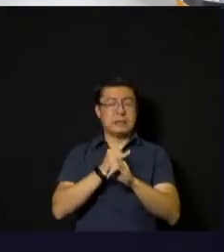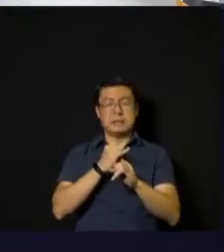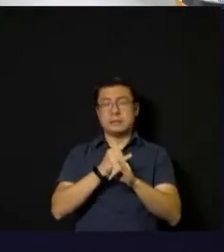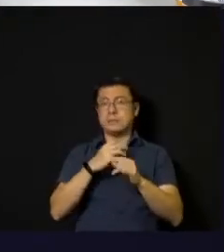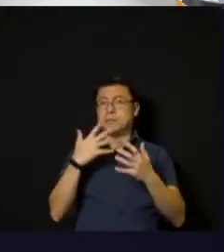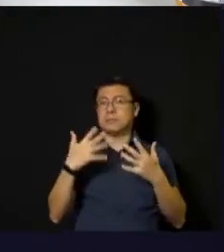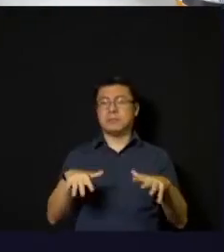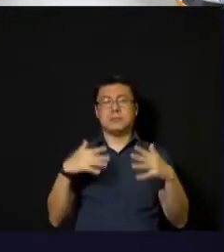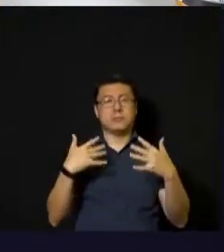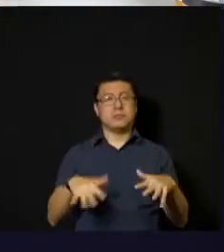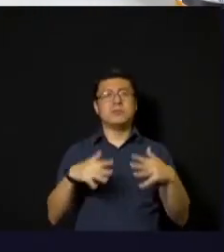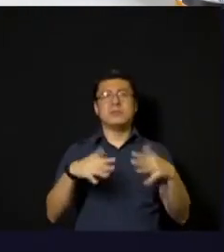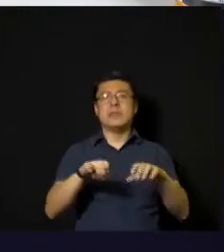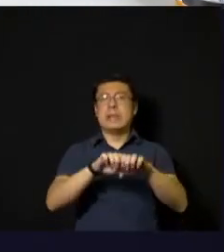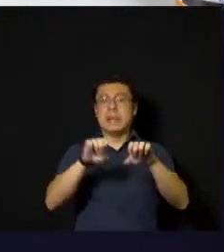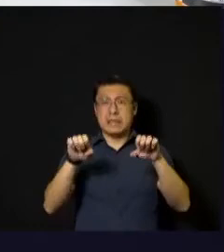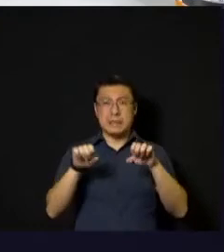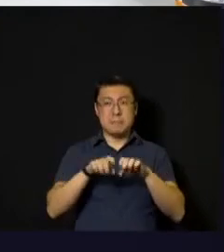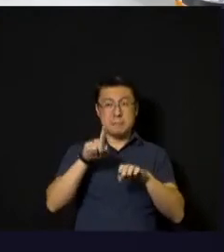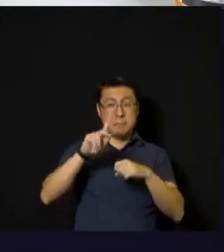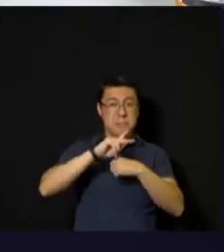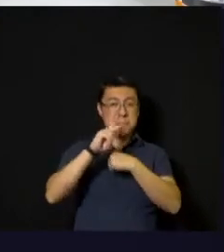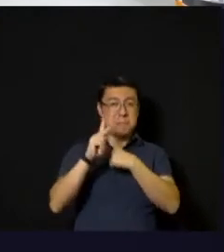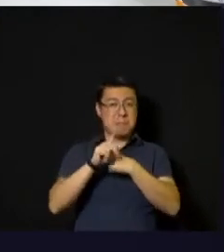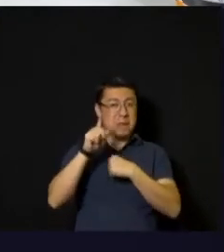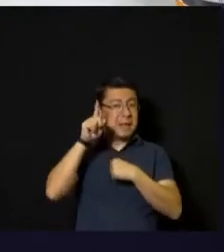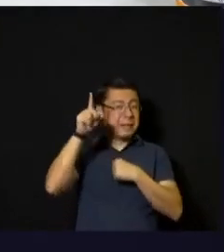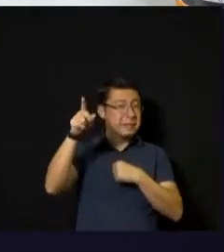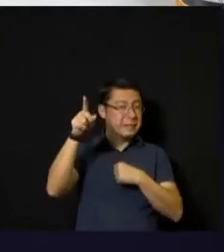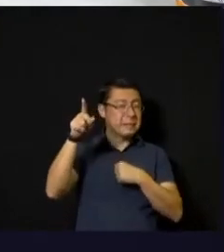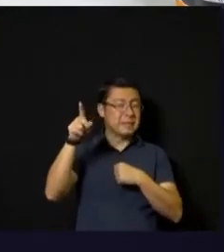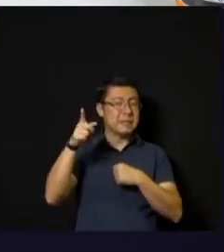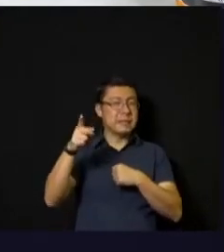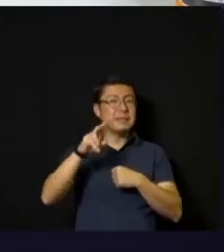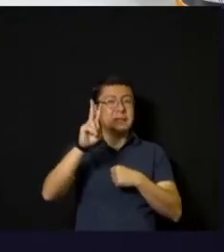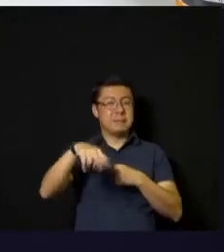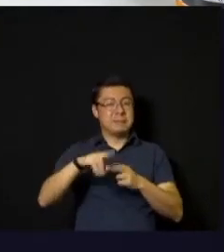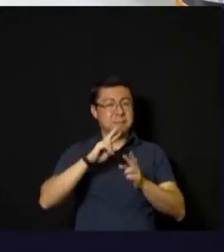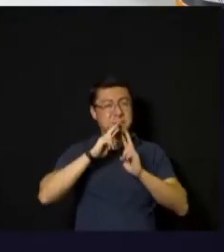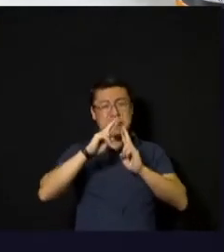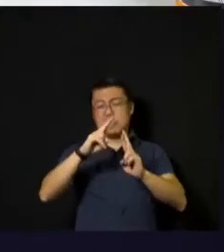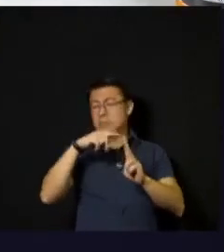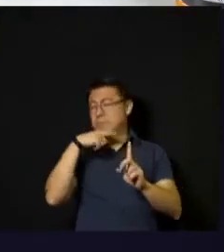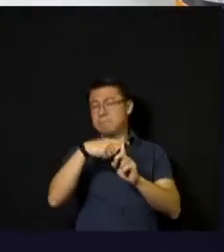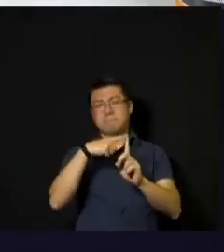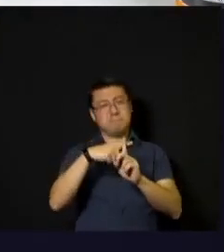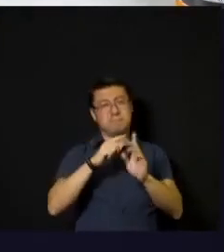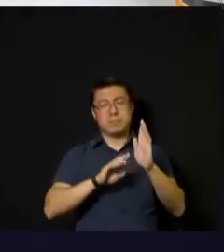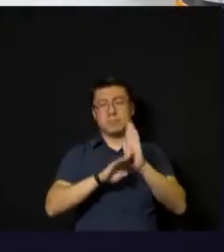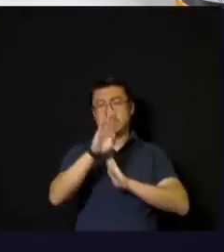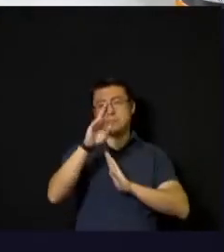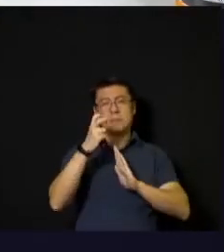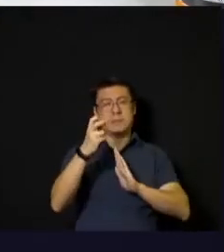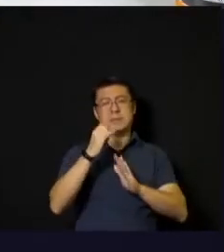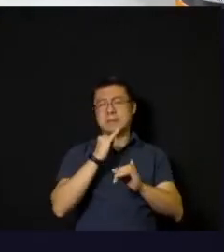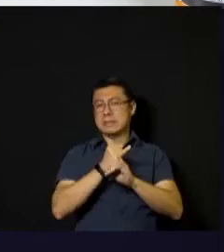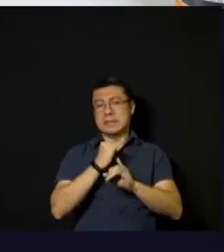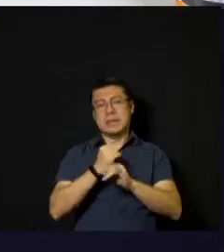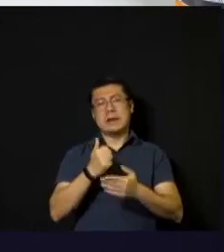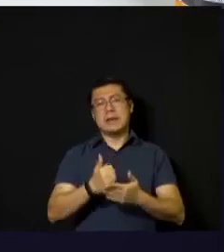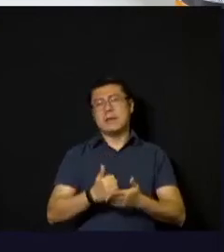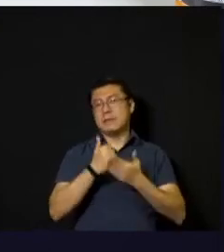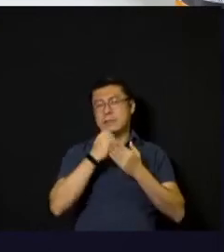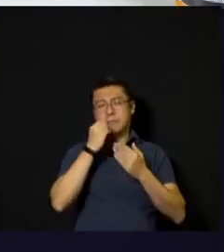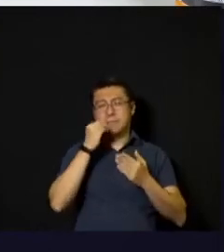a world for us. There is a team in Venezuela developing the business with excellent results. And thanks to this